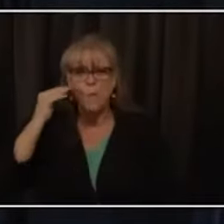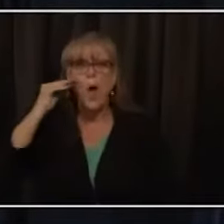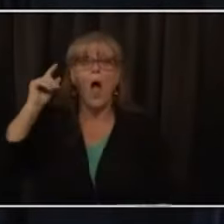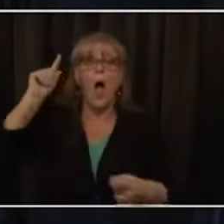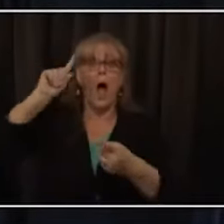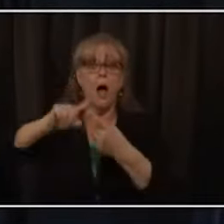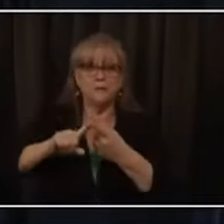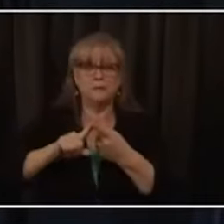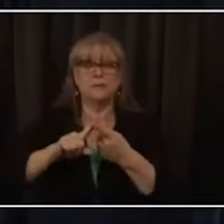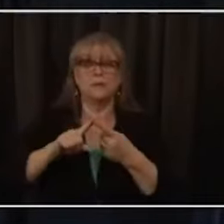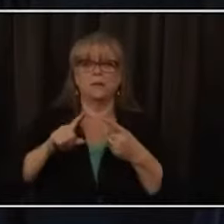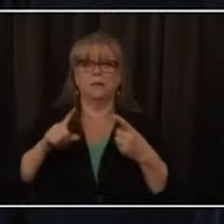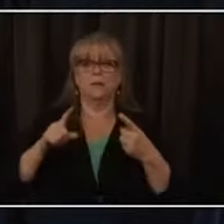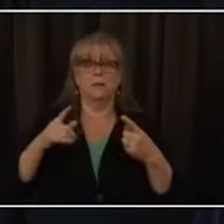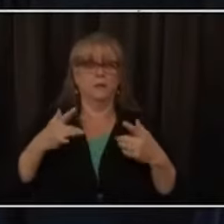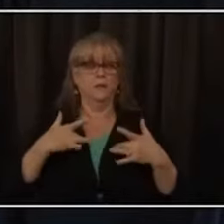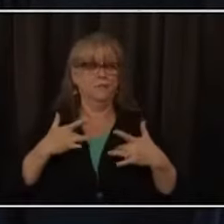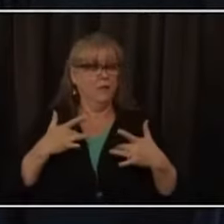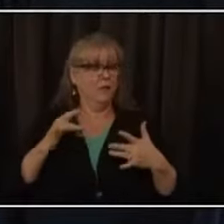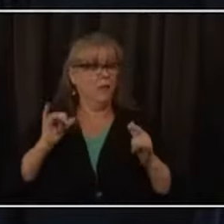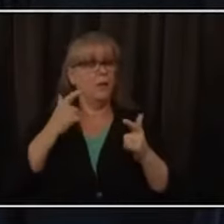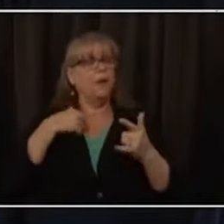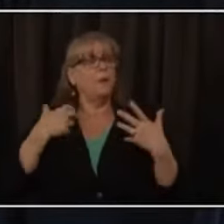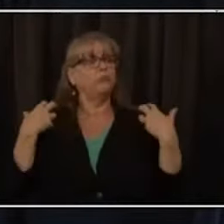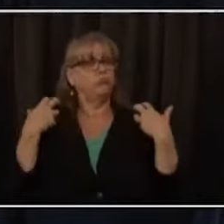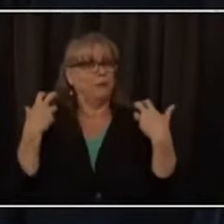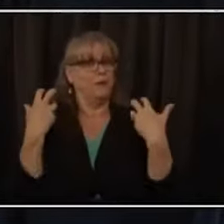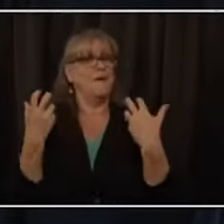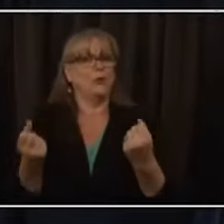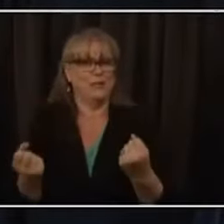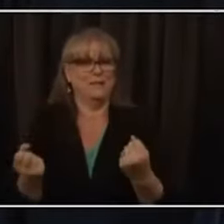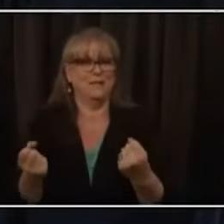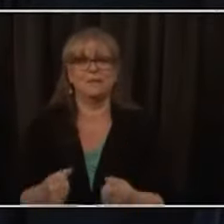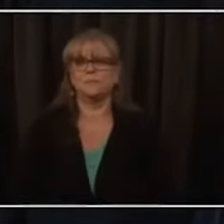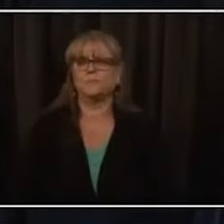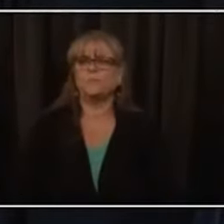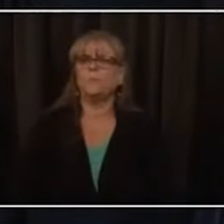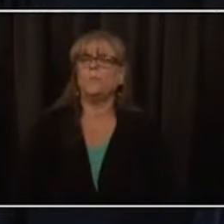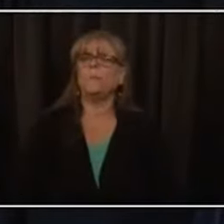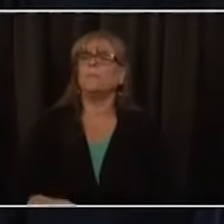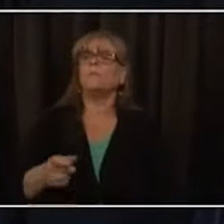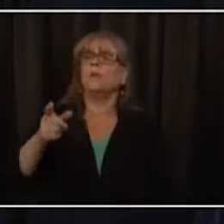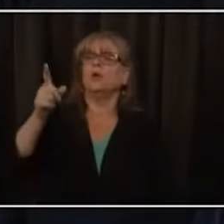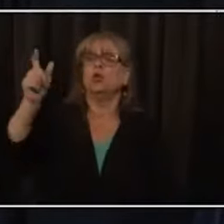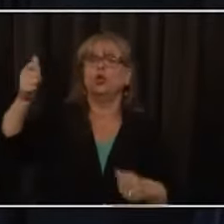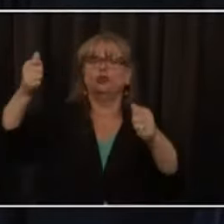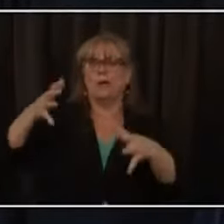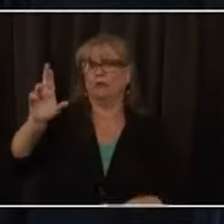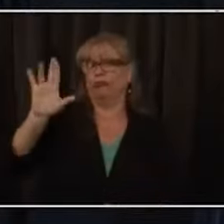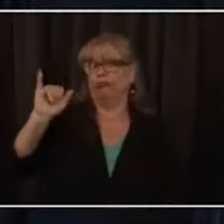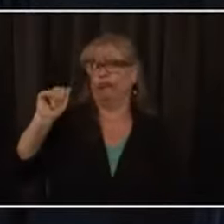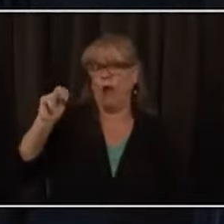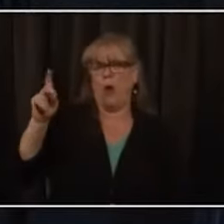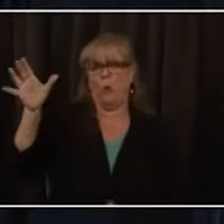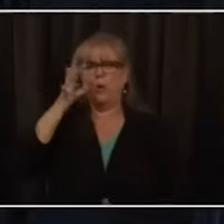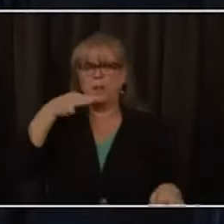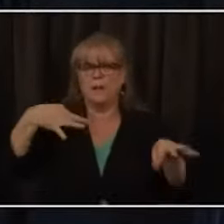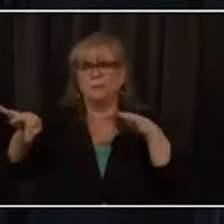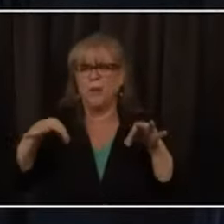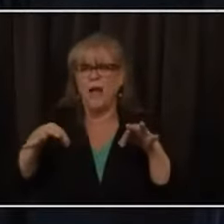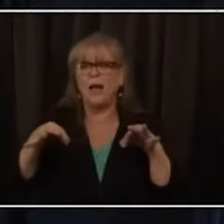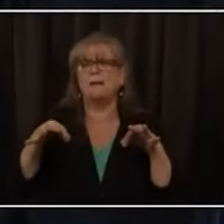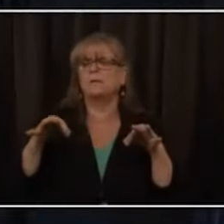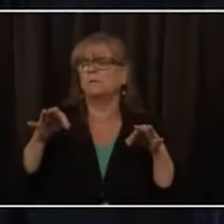disappeared. What we're going to see in the modeling today, and Director Ryan will provide an update, is nothing surprising. It's that we're seeing